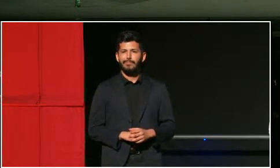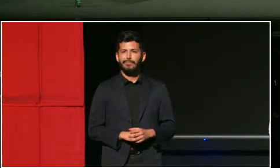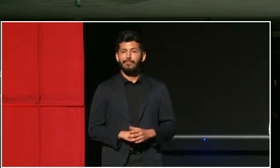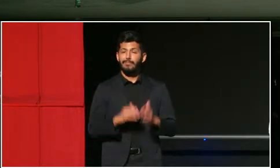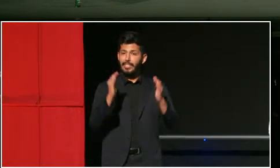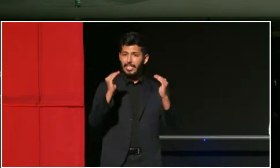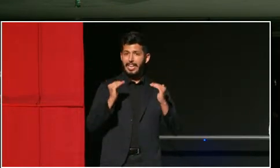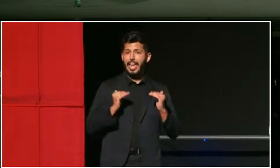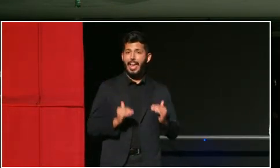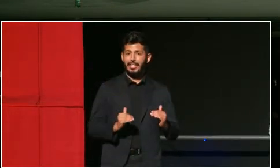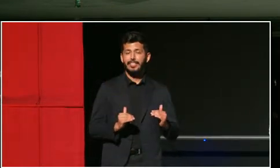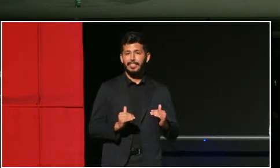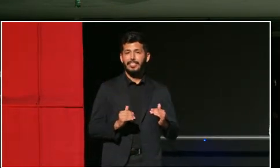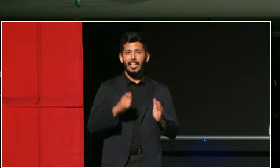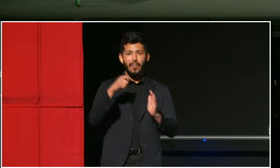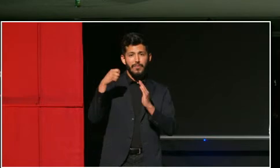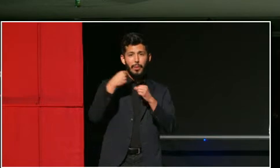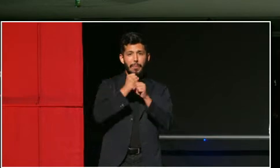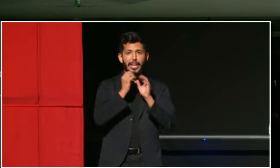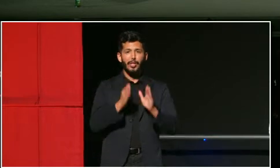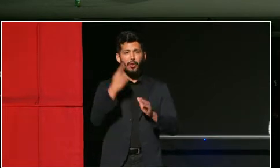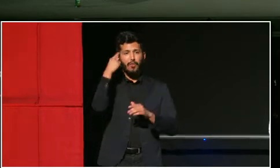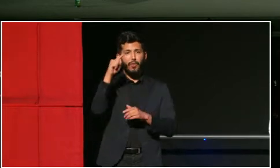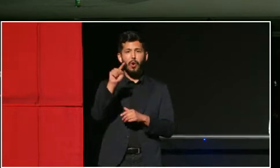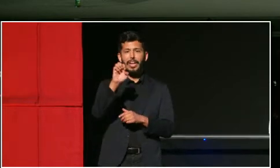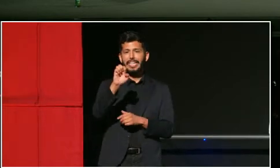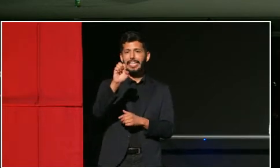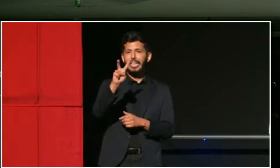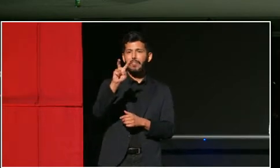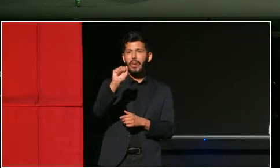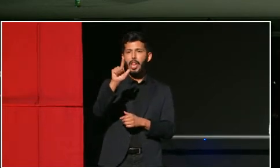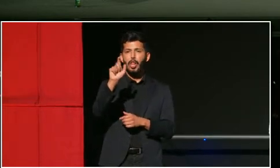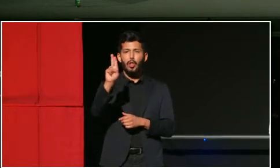Next up is the filmmaker for IVALU,